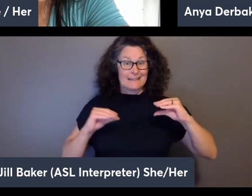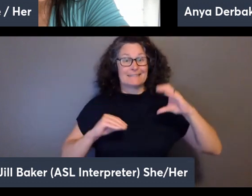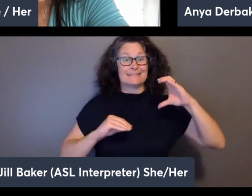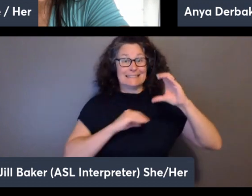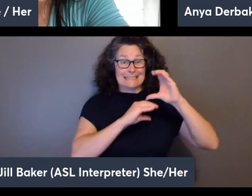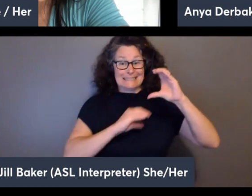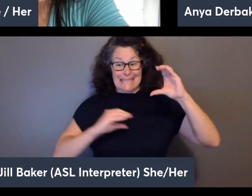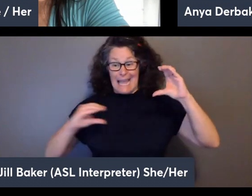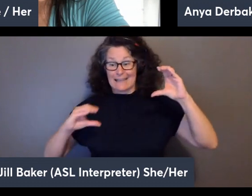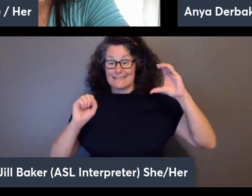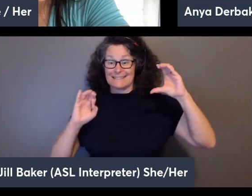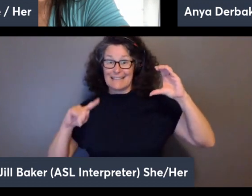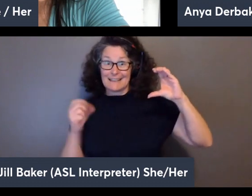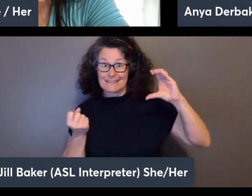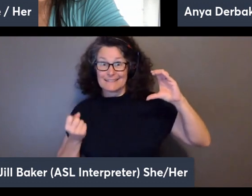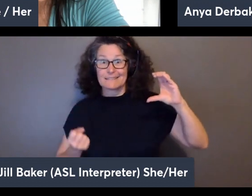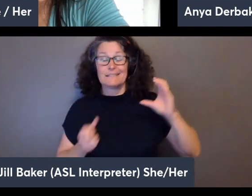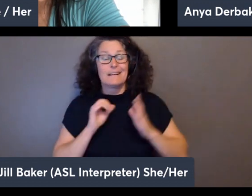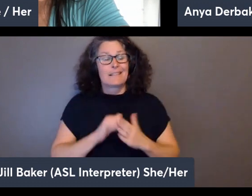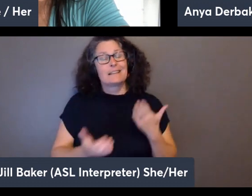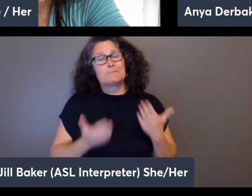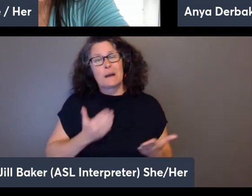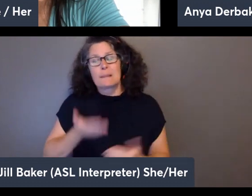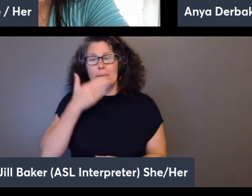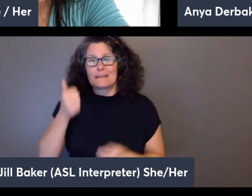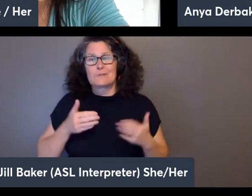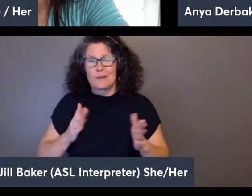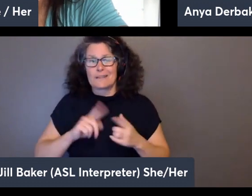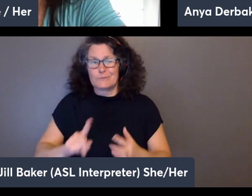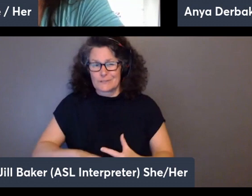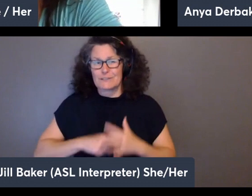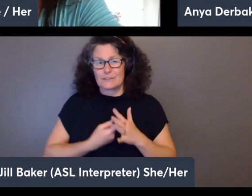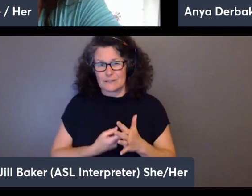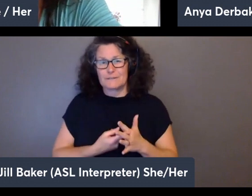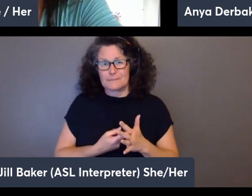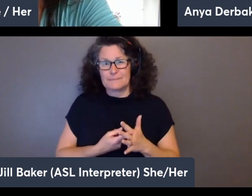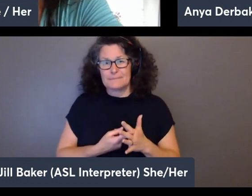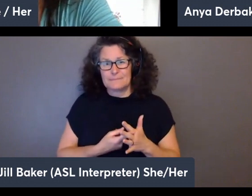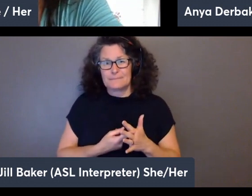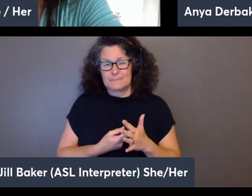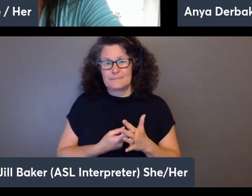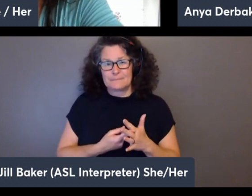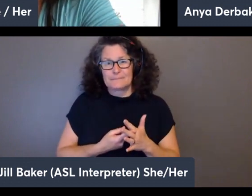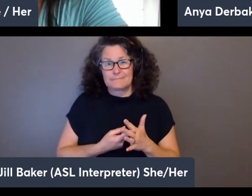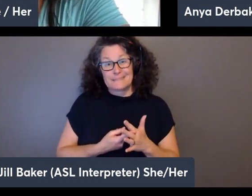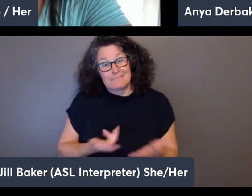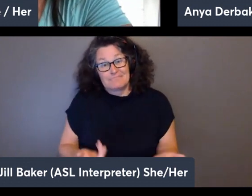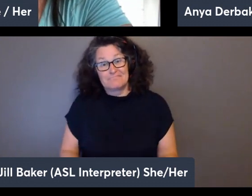the probably the best way to start. Um, yeah.